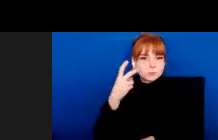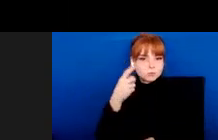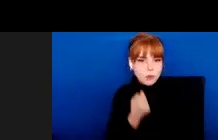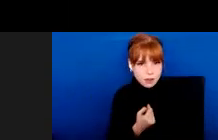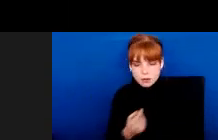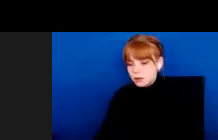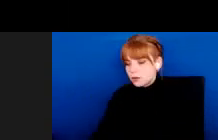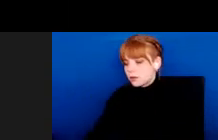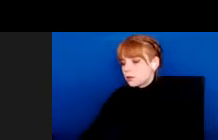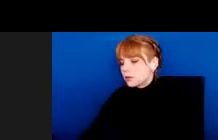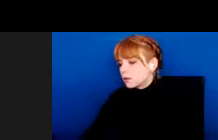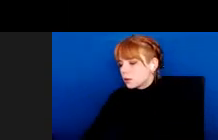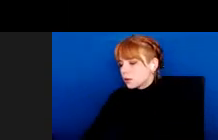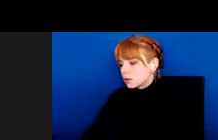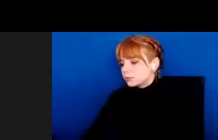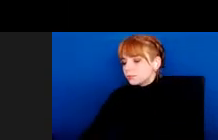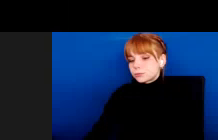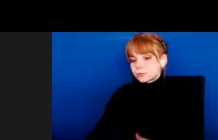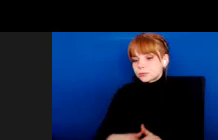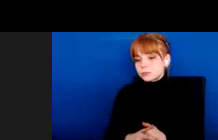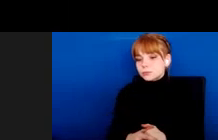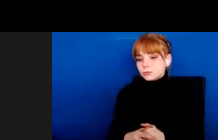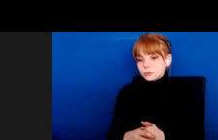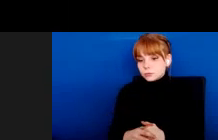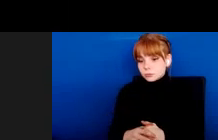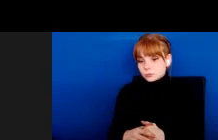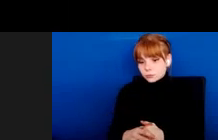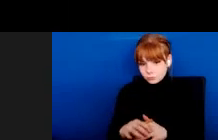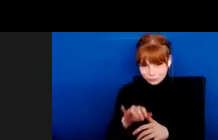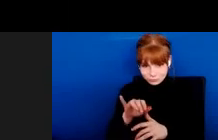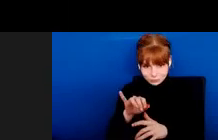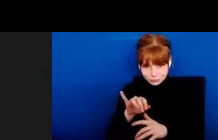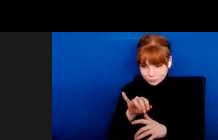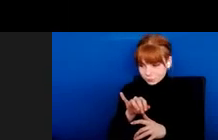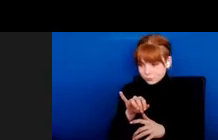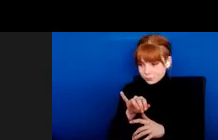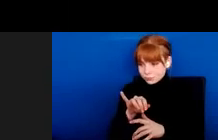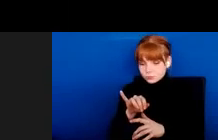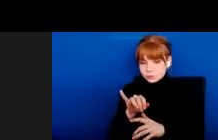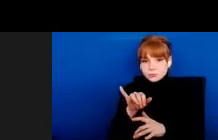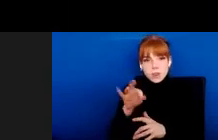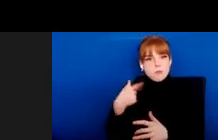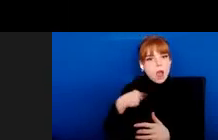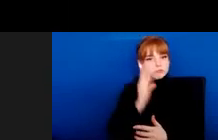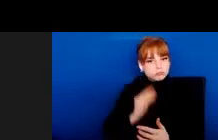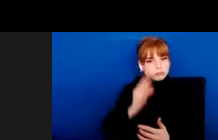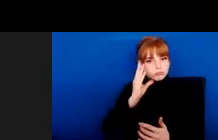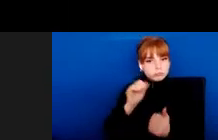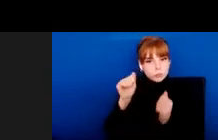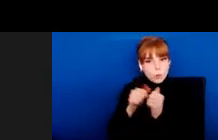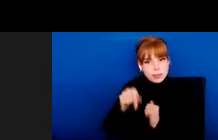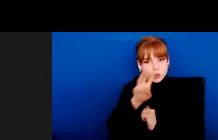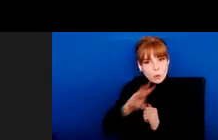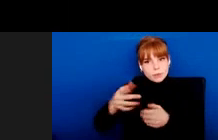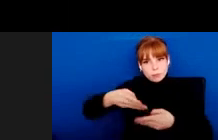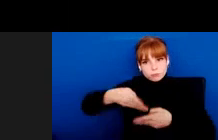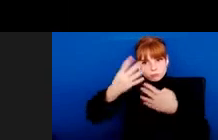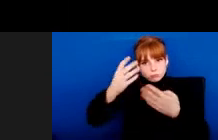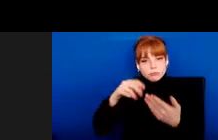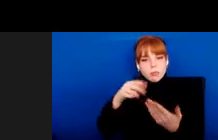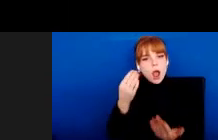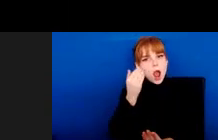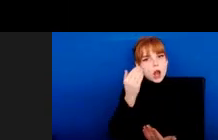circle. And if with experience in this page, I know what that means. I know that means that I have some unread items